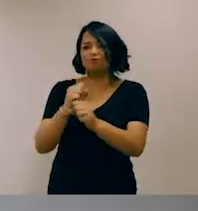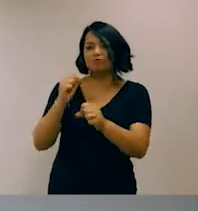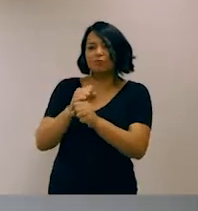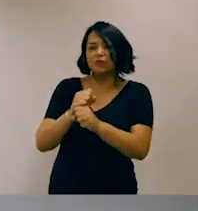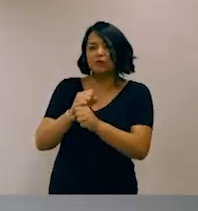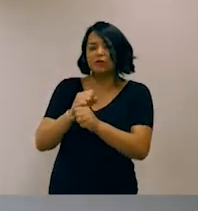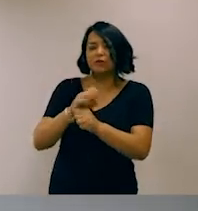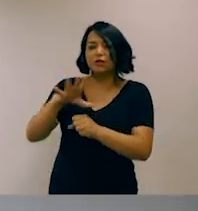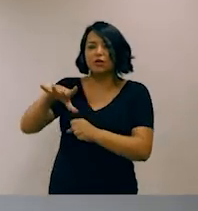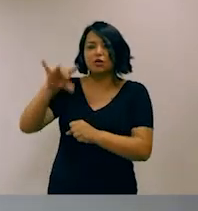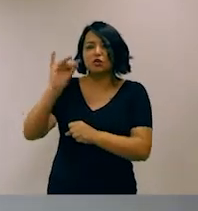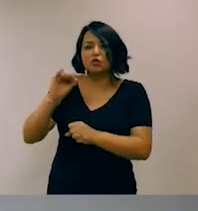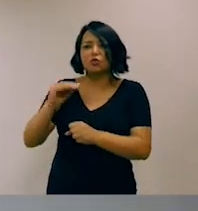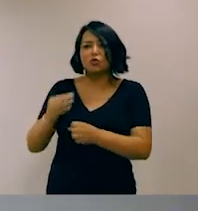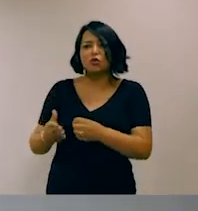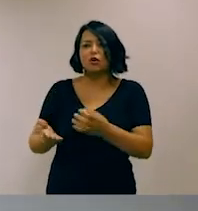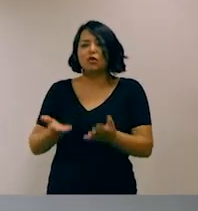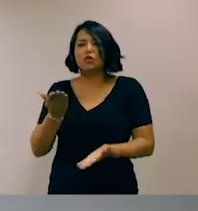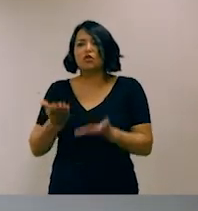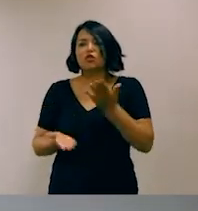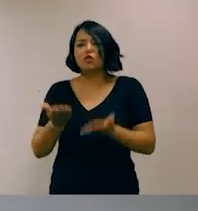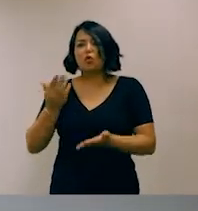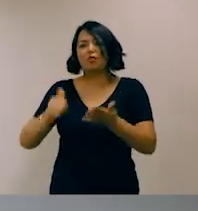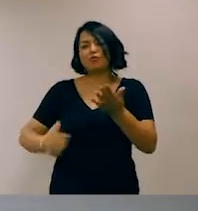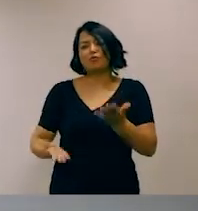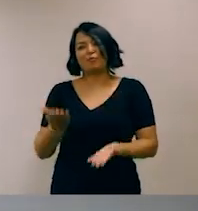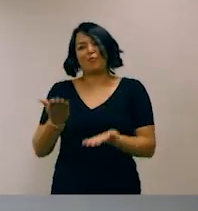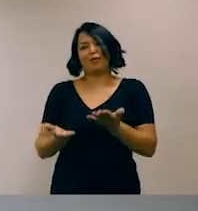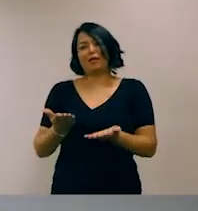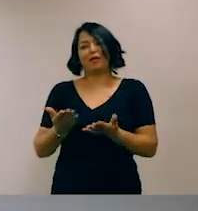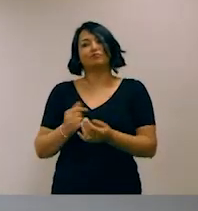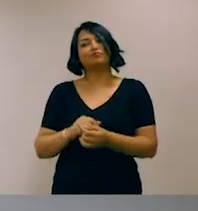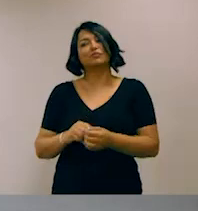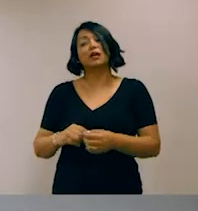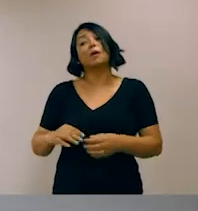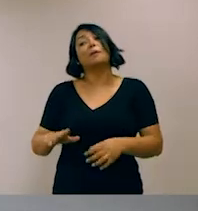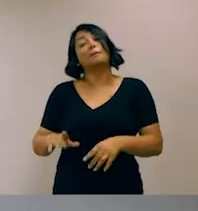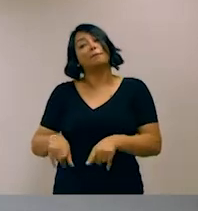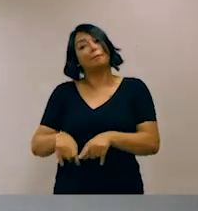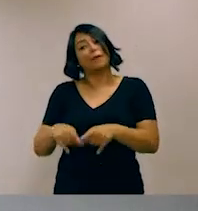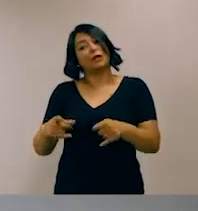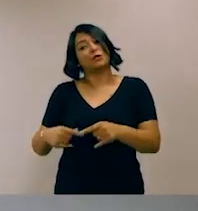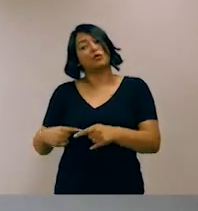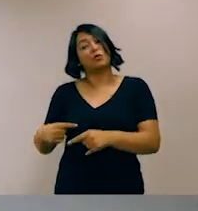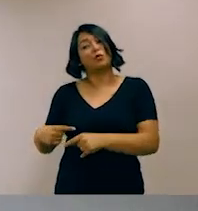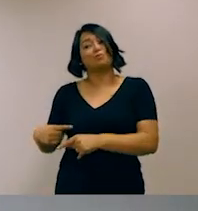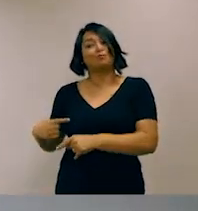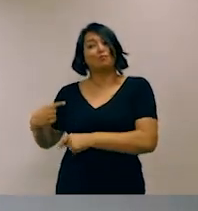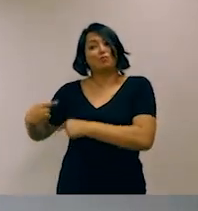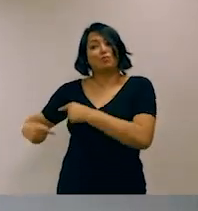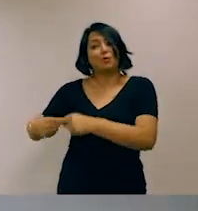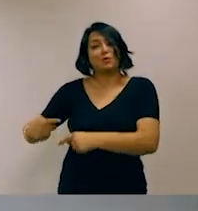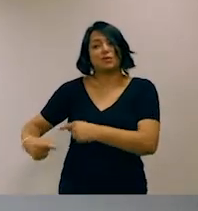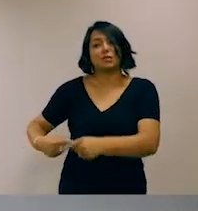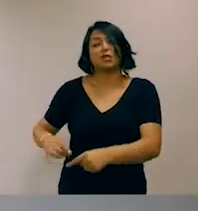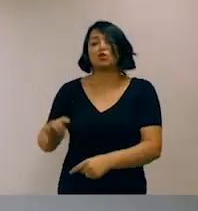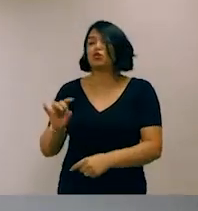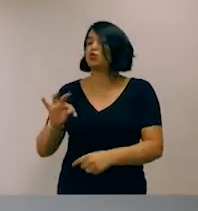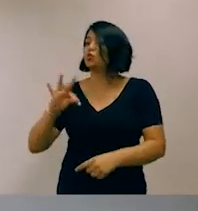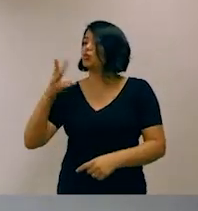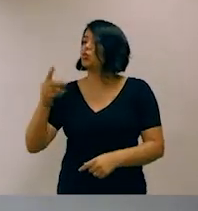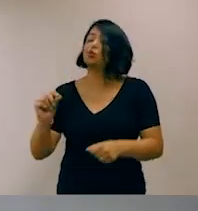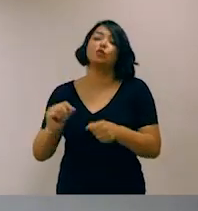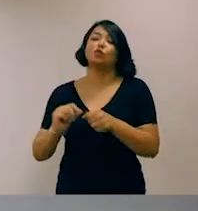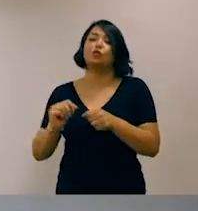dimensions. And this was the one that presented the best outcome. Again, if the since the process